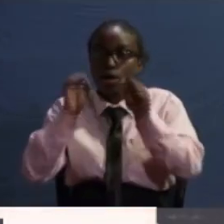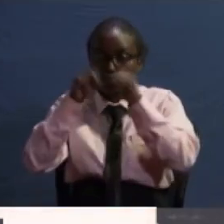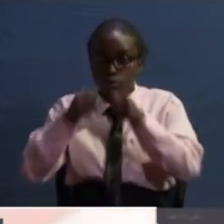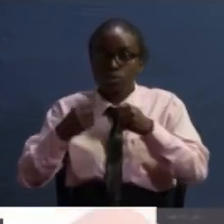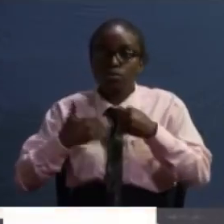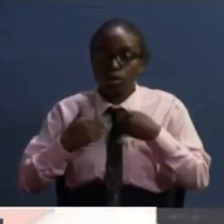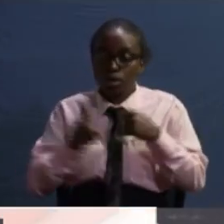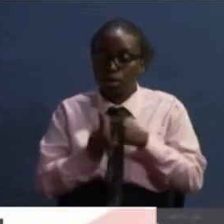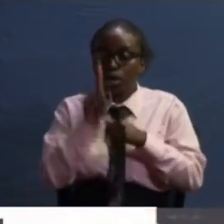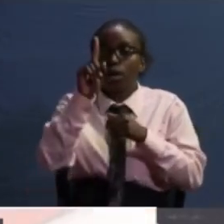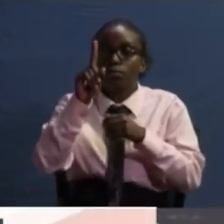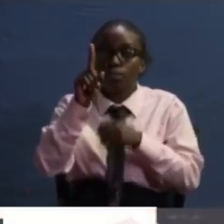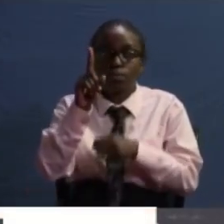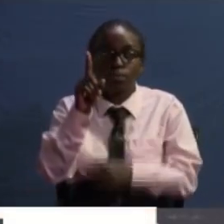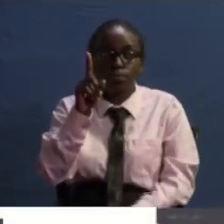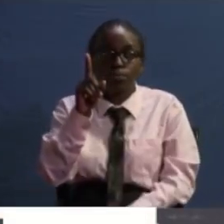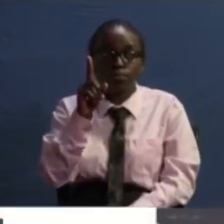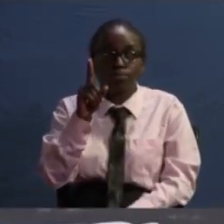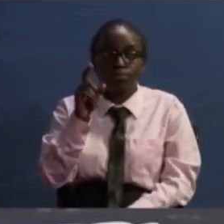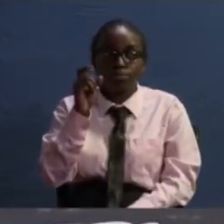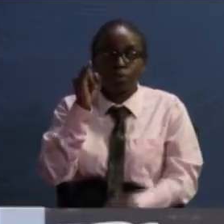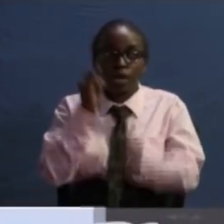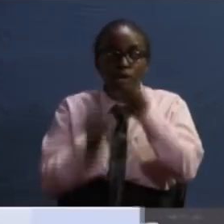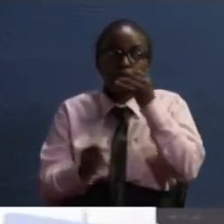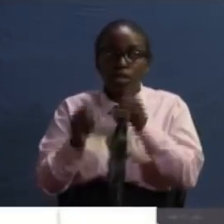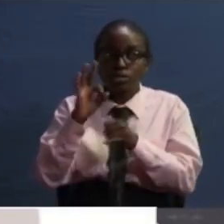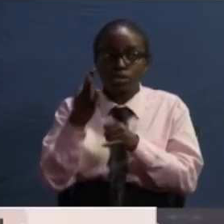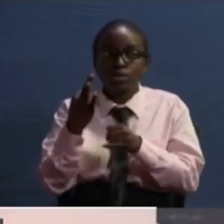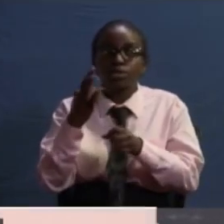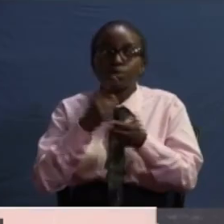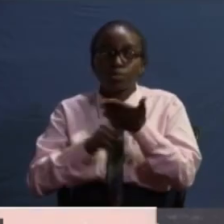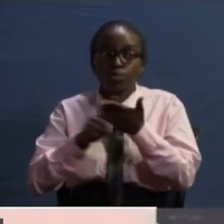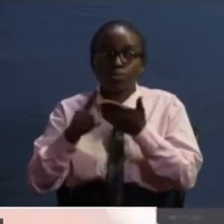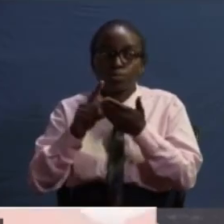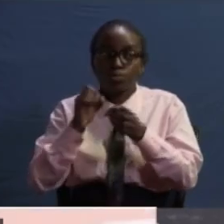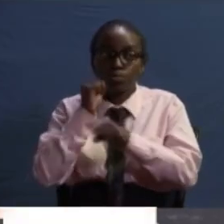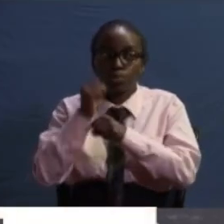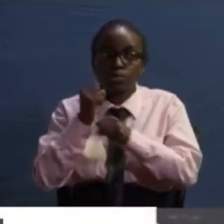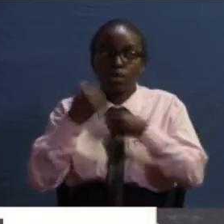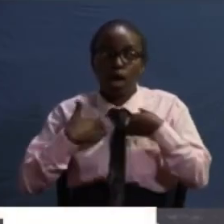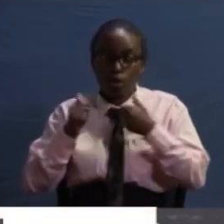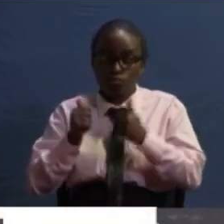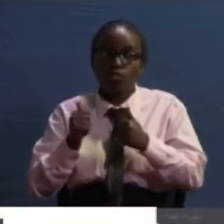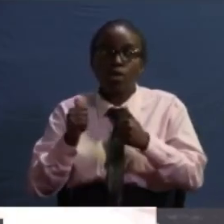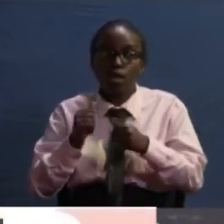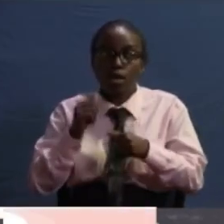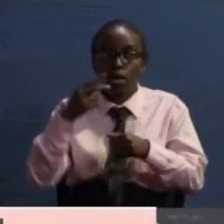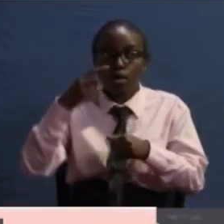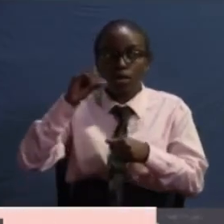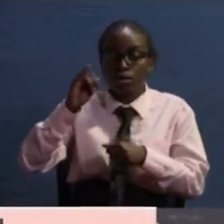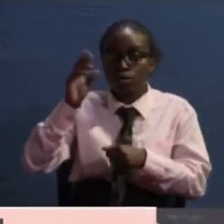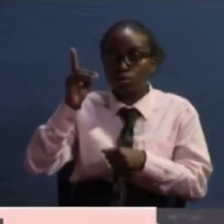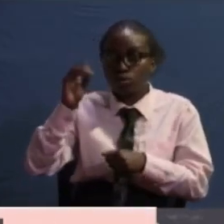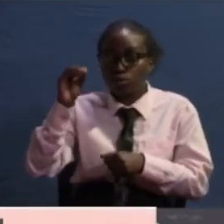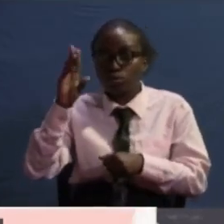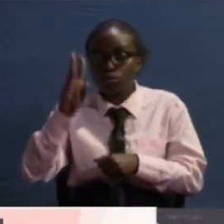upscale. In the last 3 weeks we had a meeting with the Bill and Melinda Gates representative in Kenya, and she